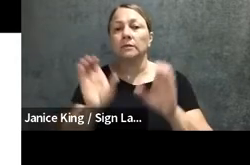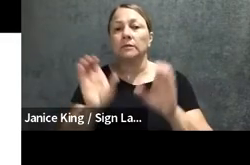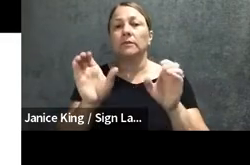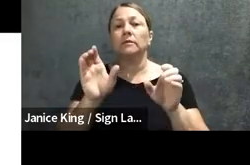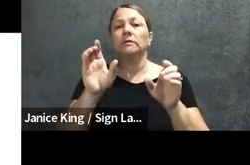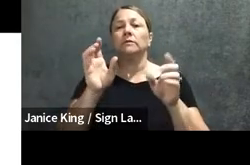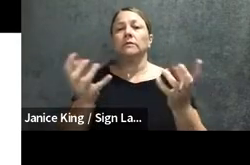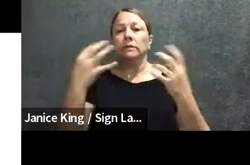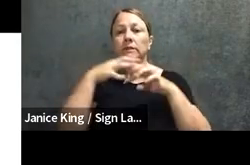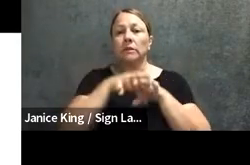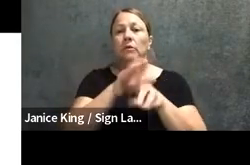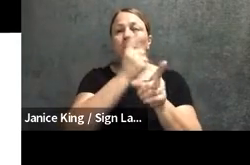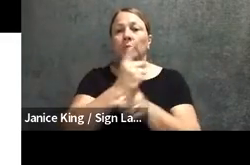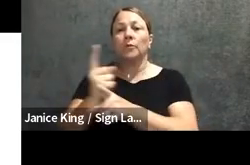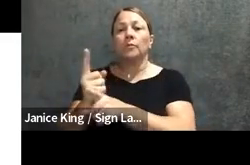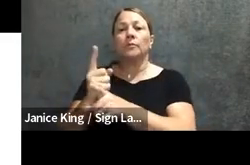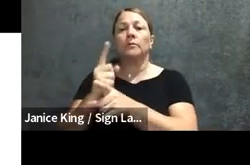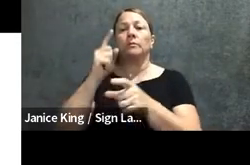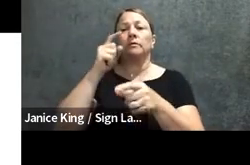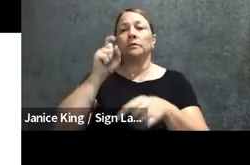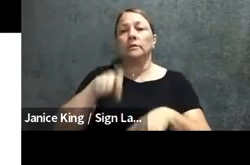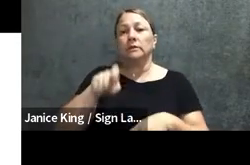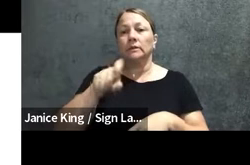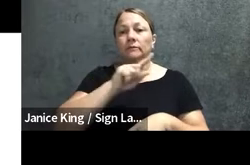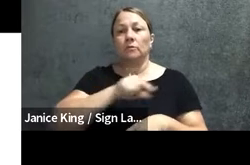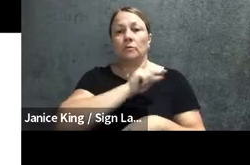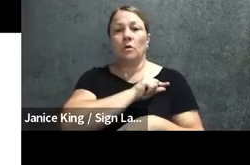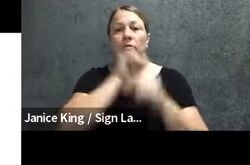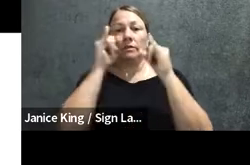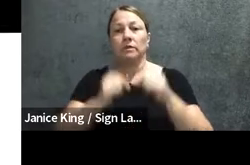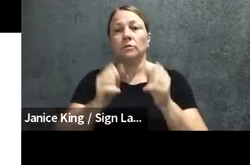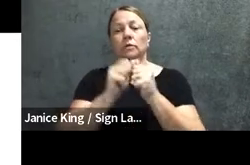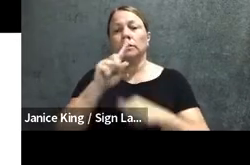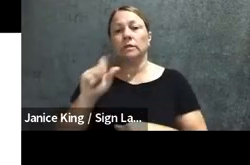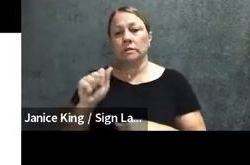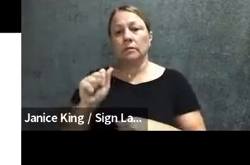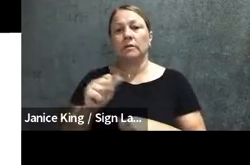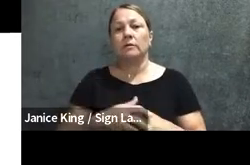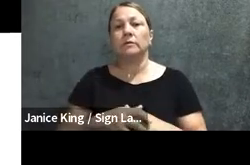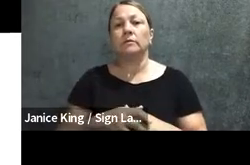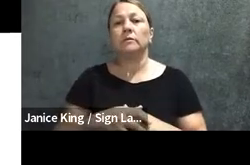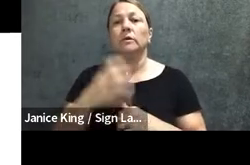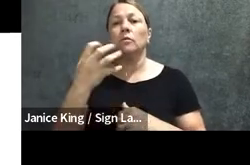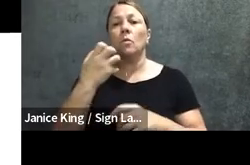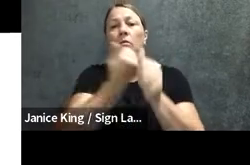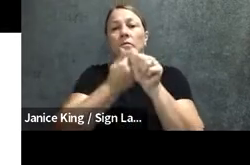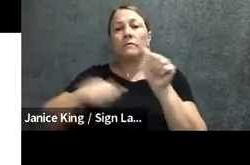Accordingly, public entities must reasonably modify their policies, procedures, and practice to avoid unnecessary